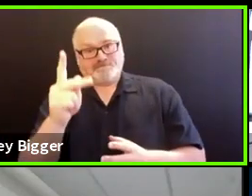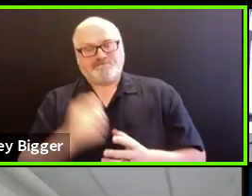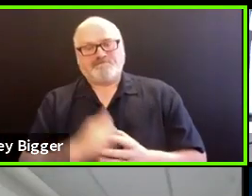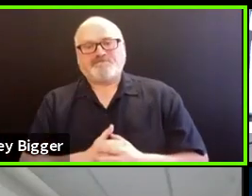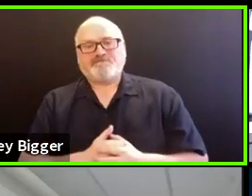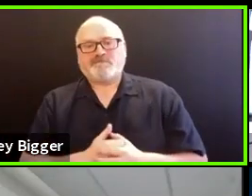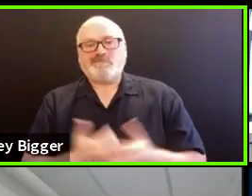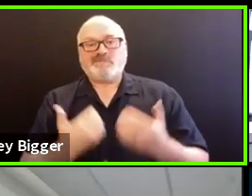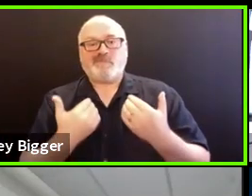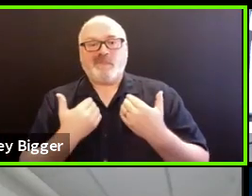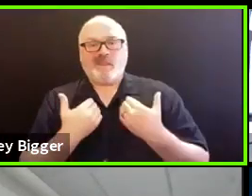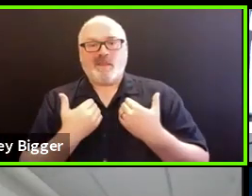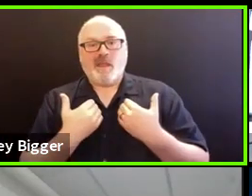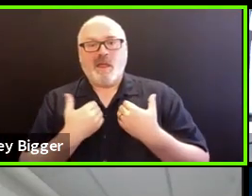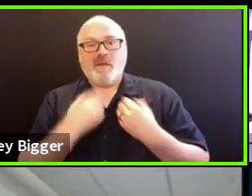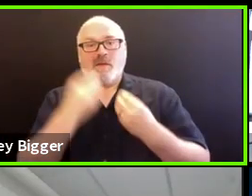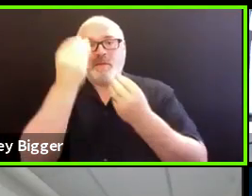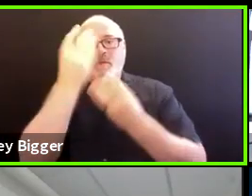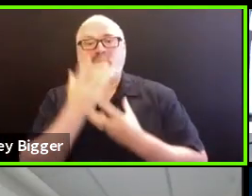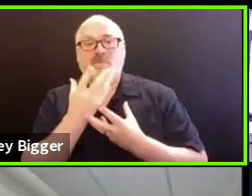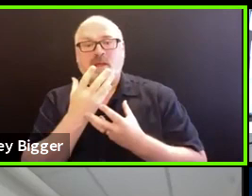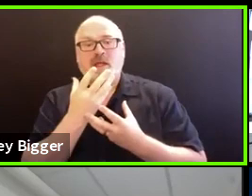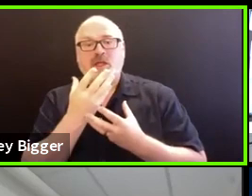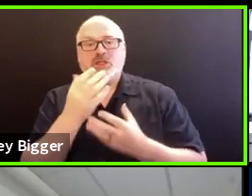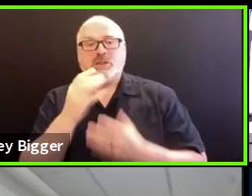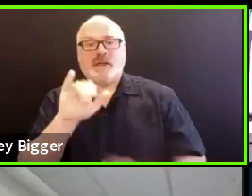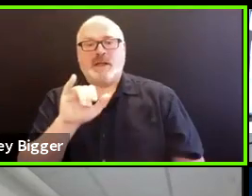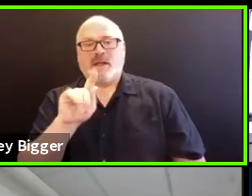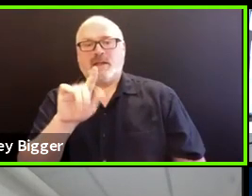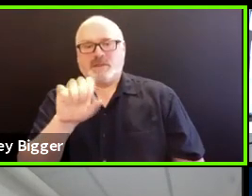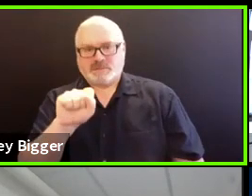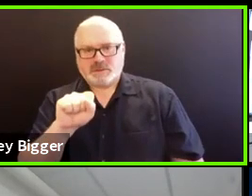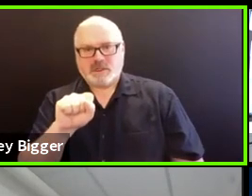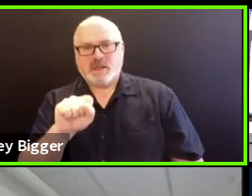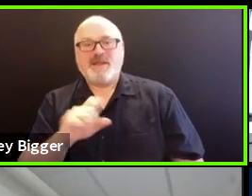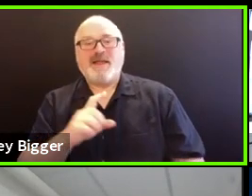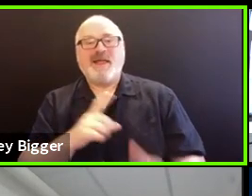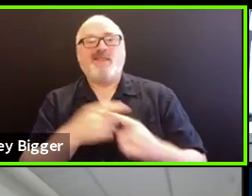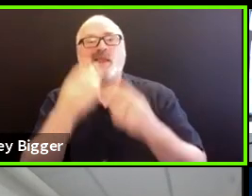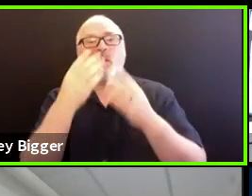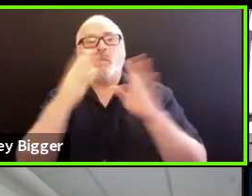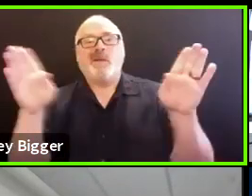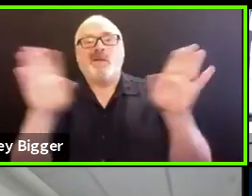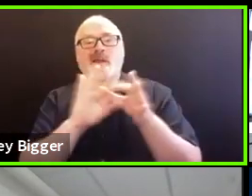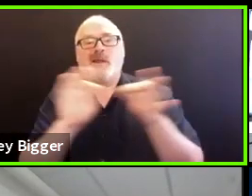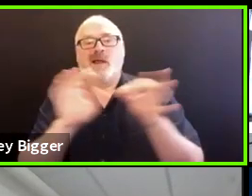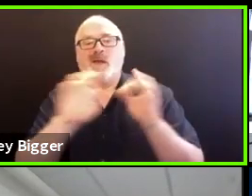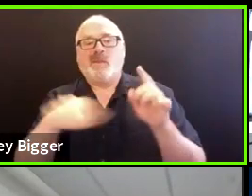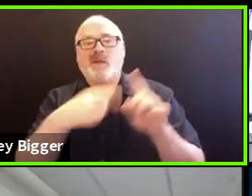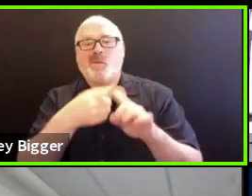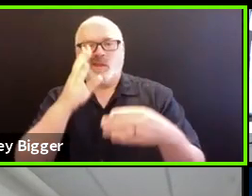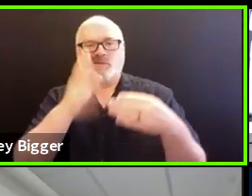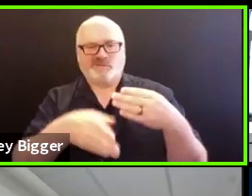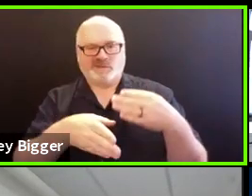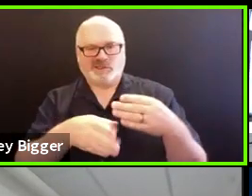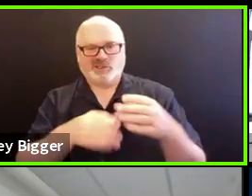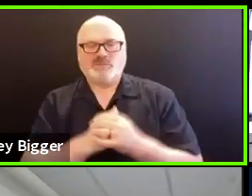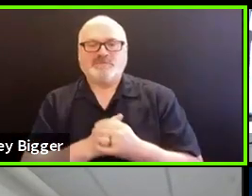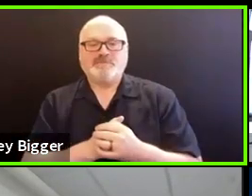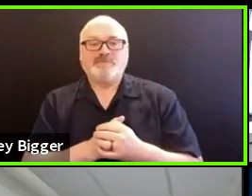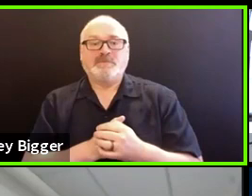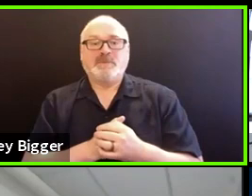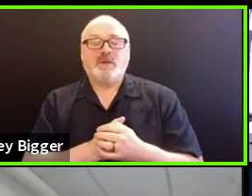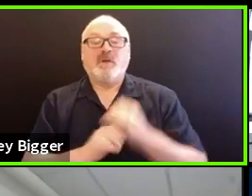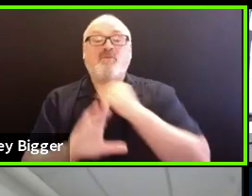got some information items, and then we'll do public comment as soon as those are over. Fall